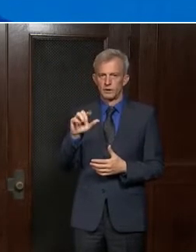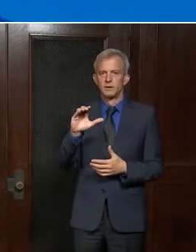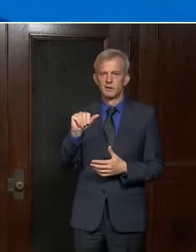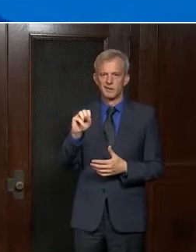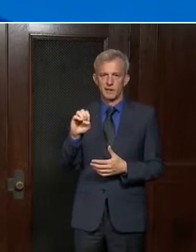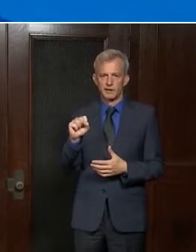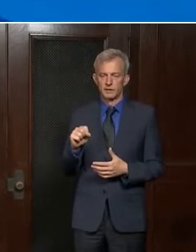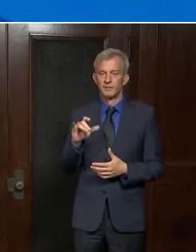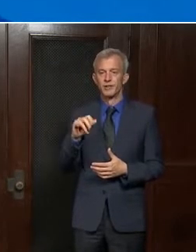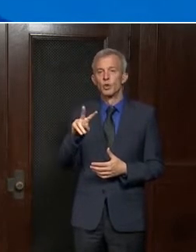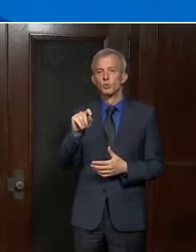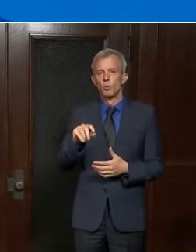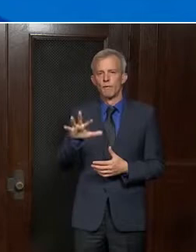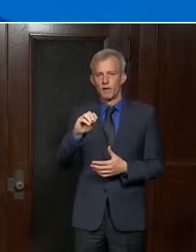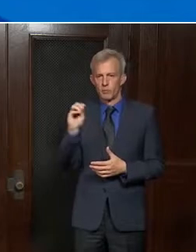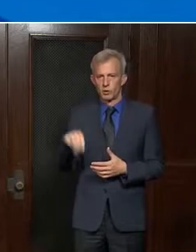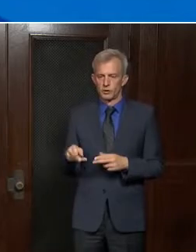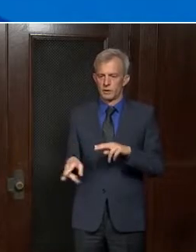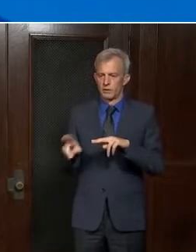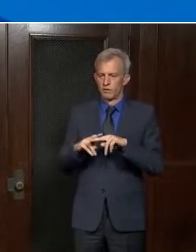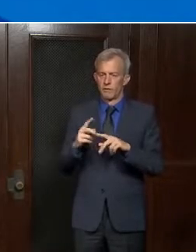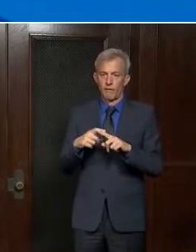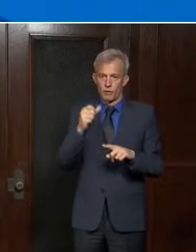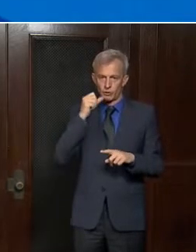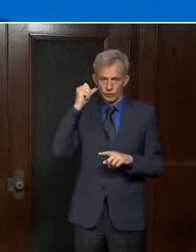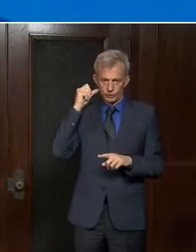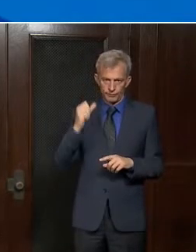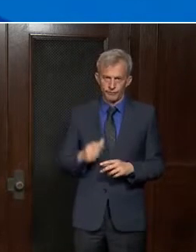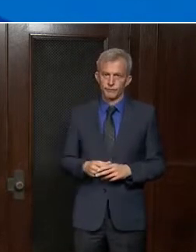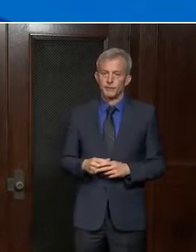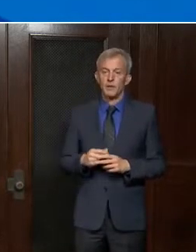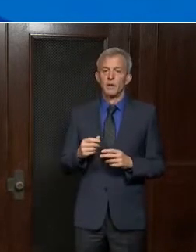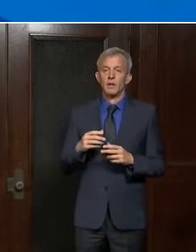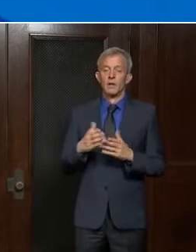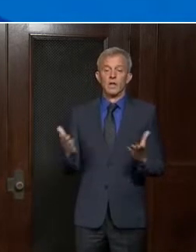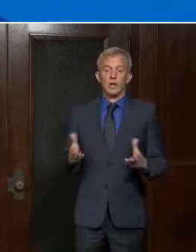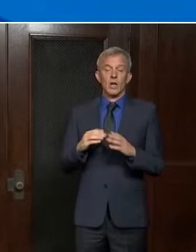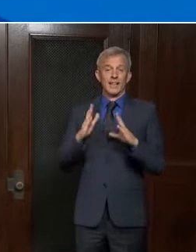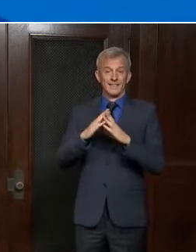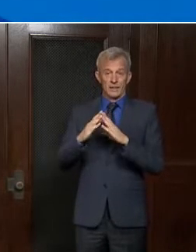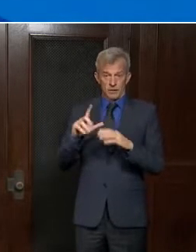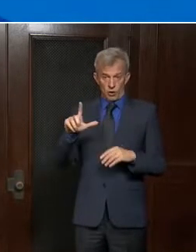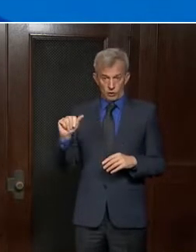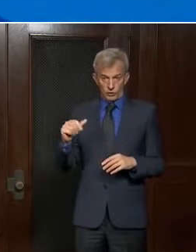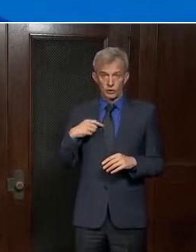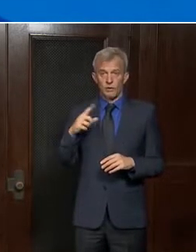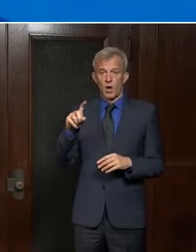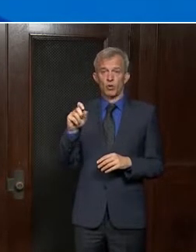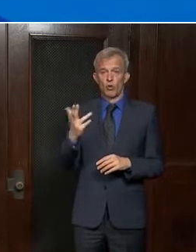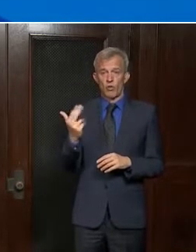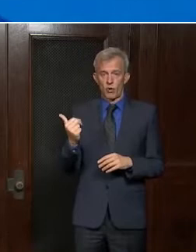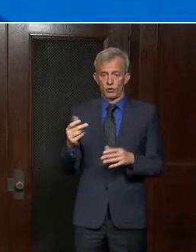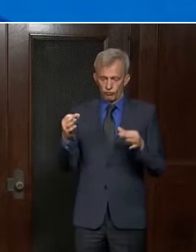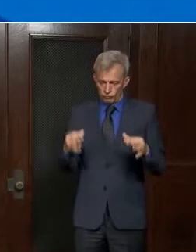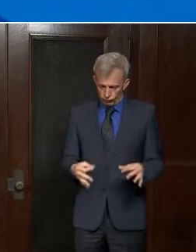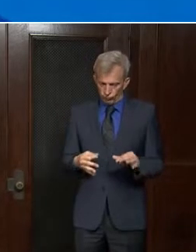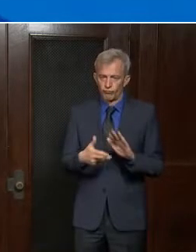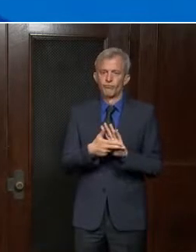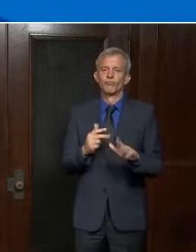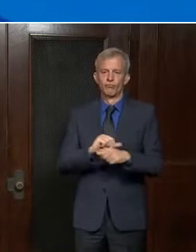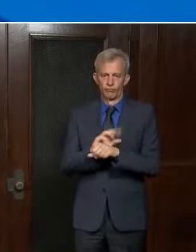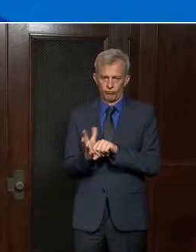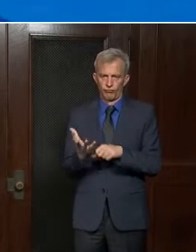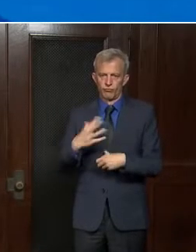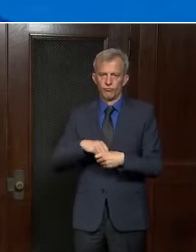was a 2.5% increase from yesterday. In the city of Los Angeles, there were 113 confirmed new positive